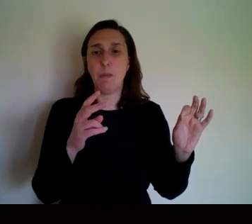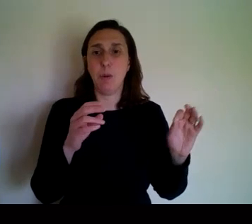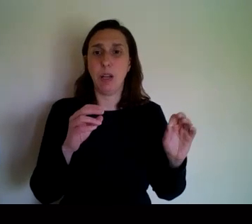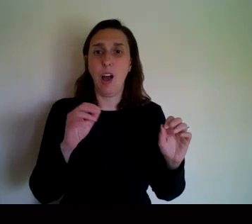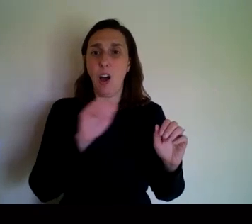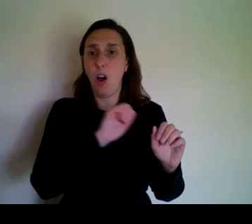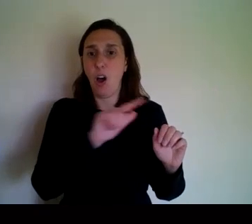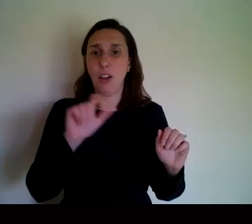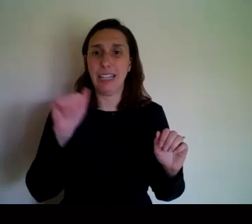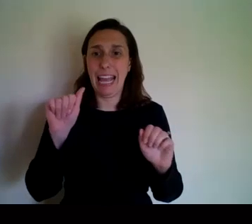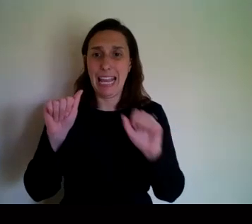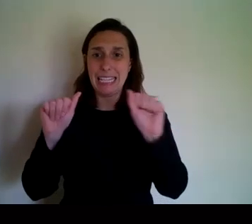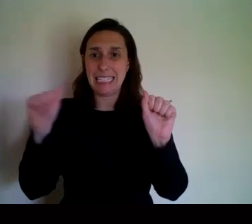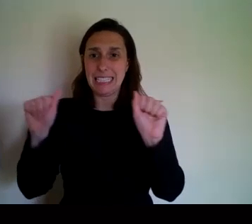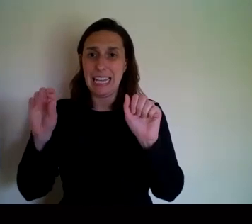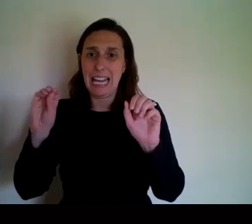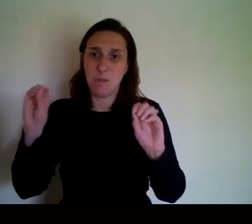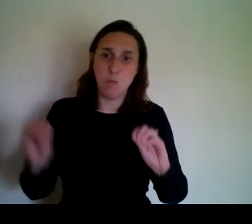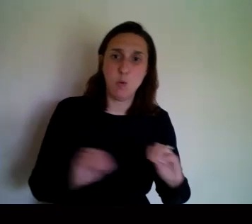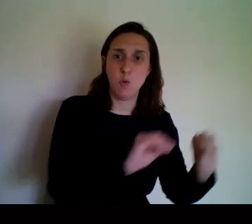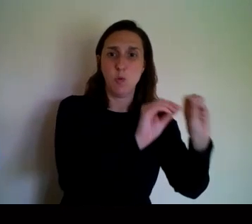left-hand side. So I had